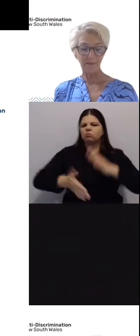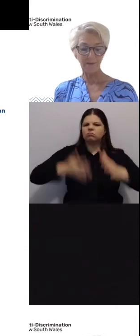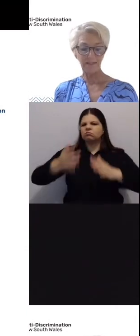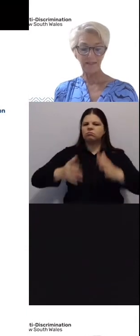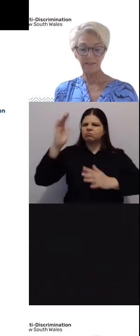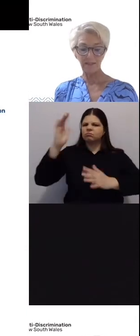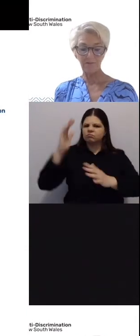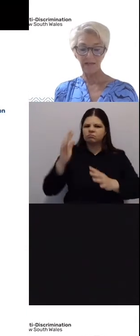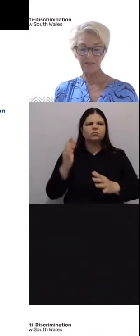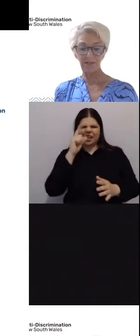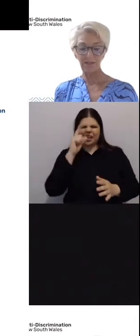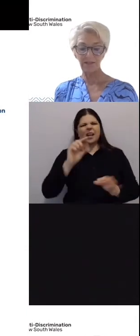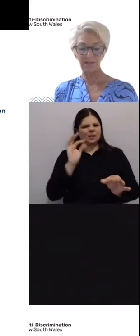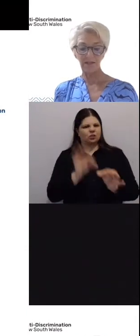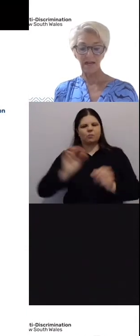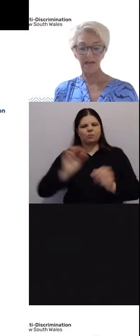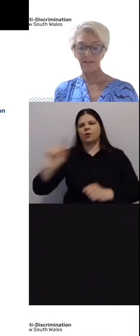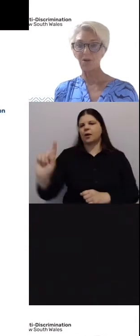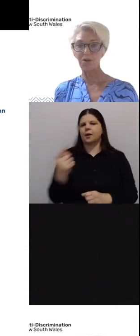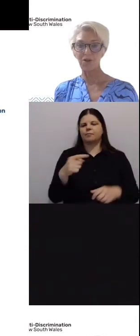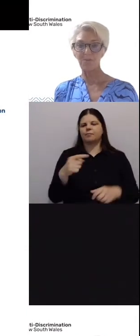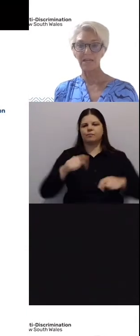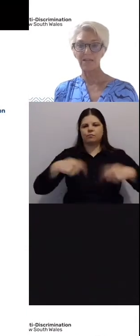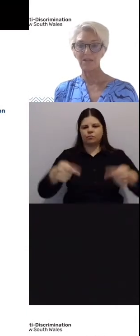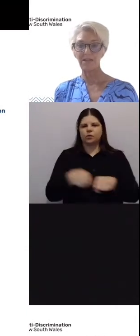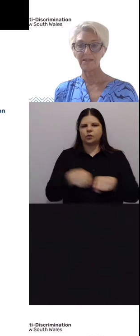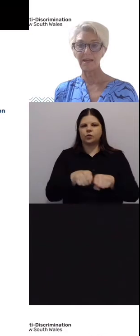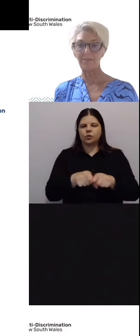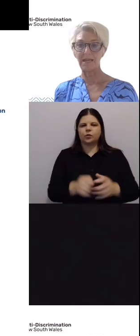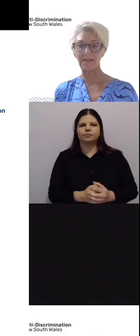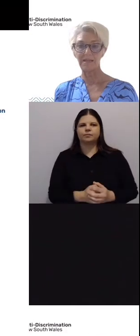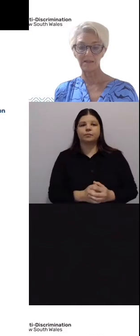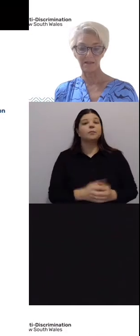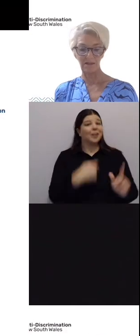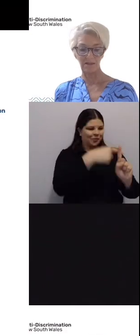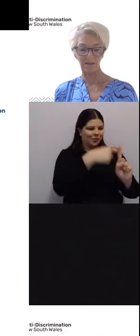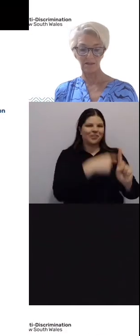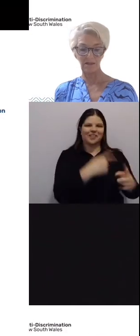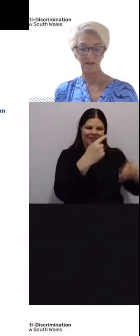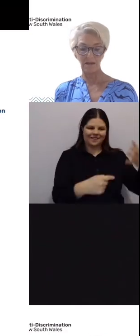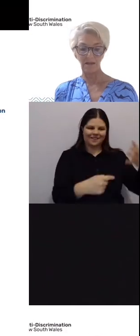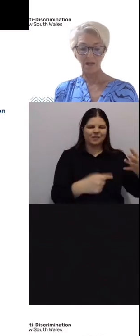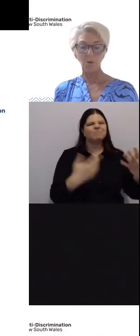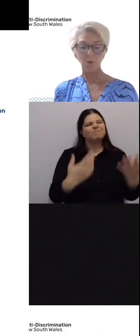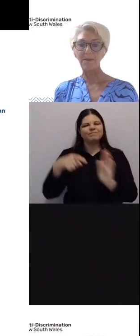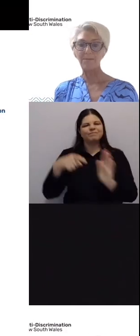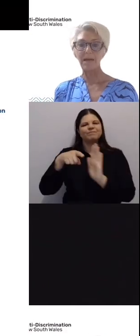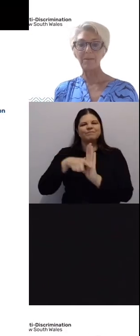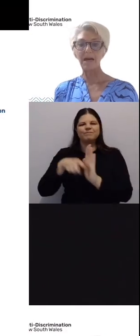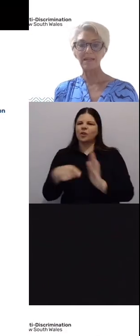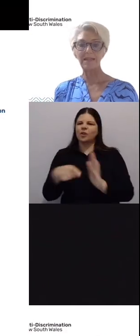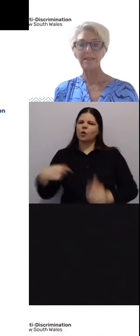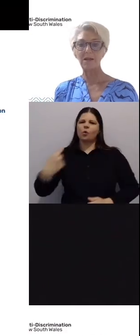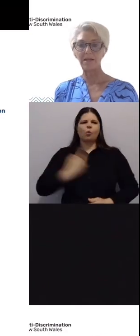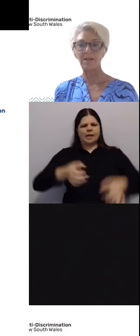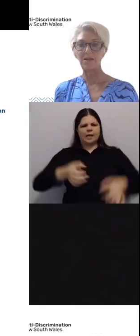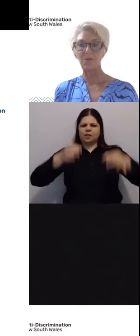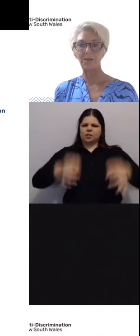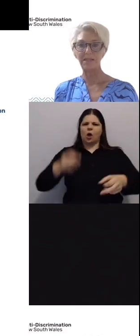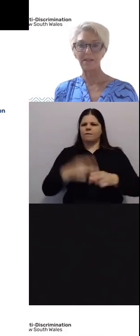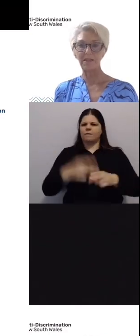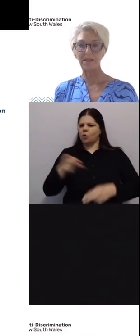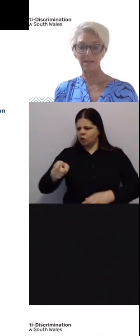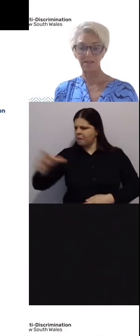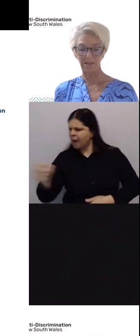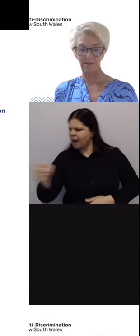Some of the disadvantages are that no determinations are made. We can't make parties agree